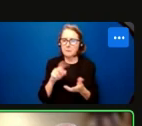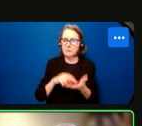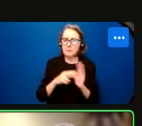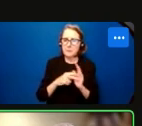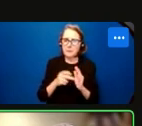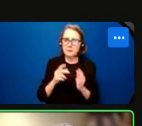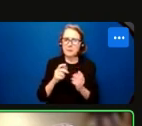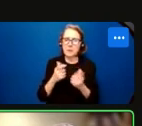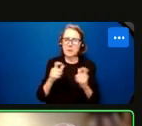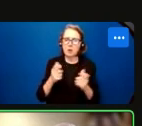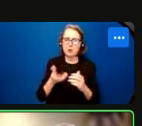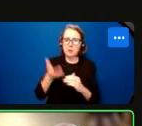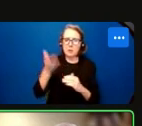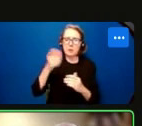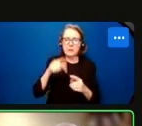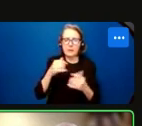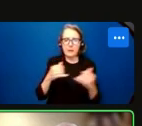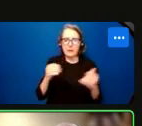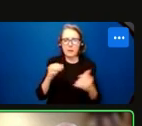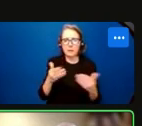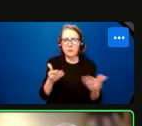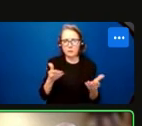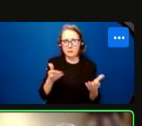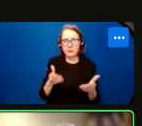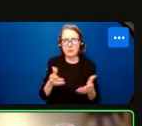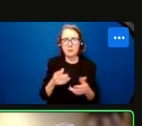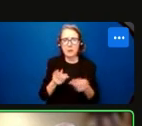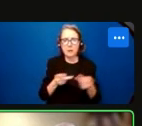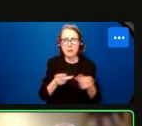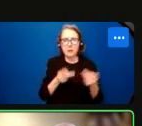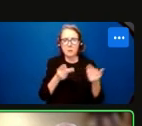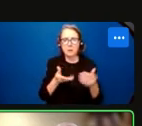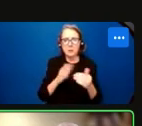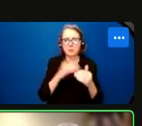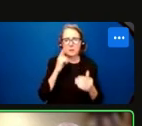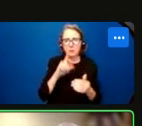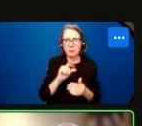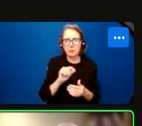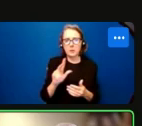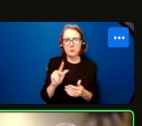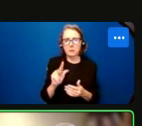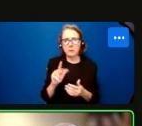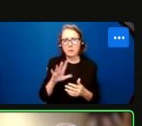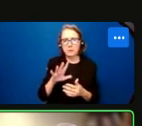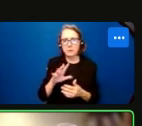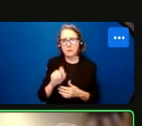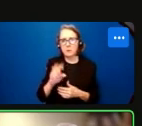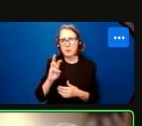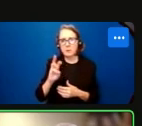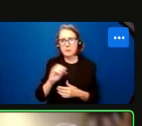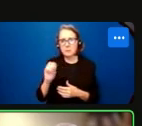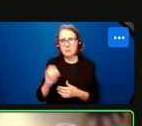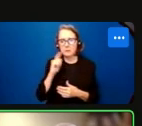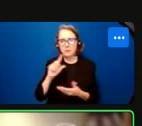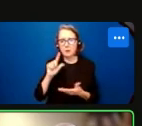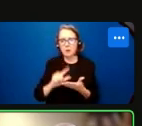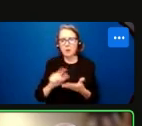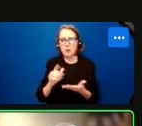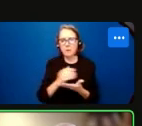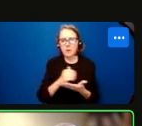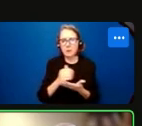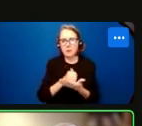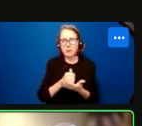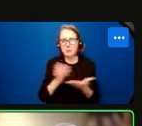increase in that line of service. The proposed increase for 2023 is 5.6% for the low volume service level